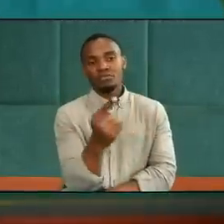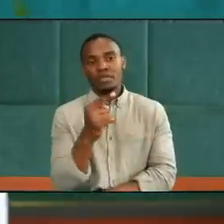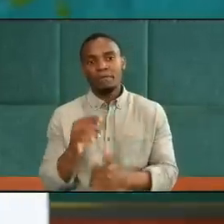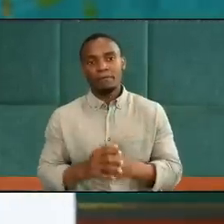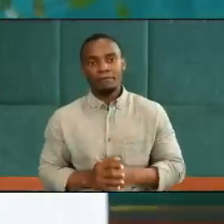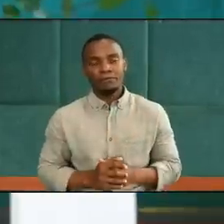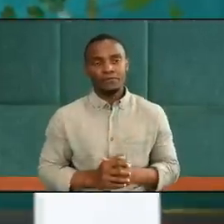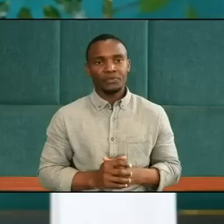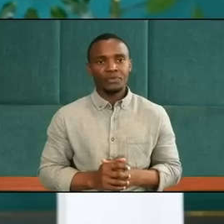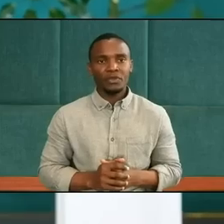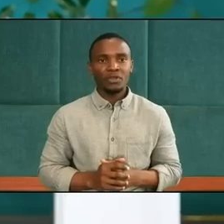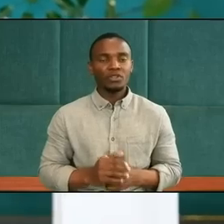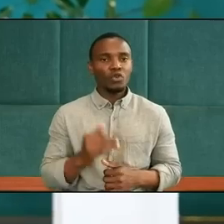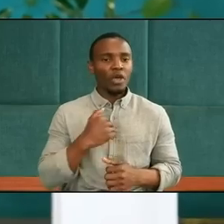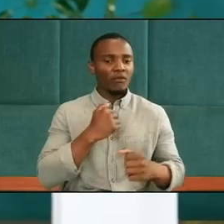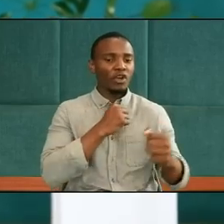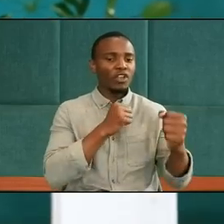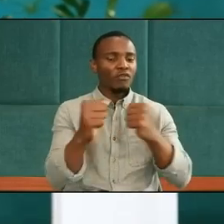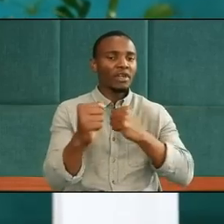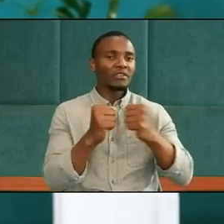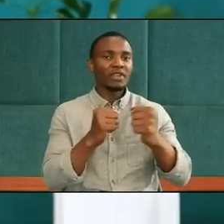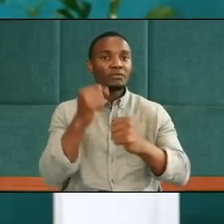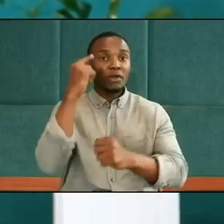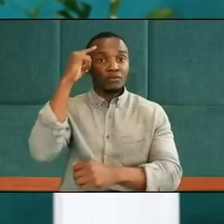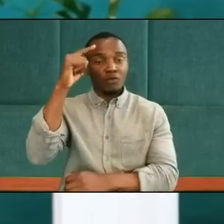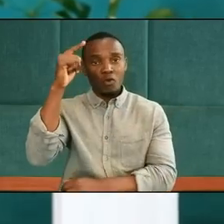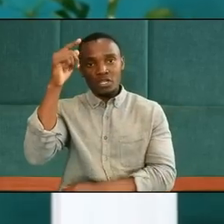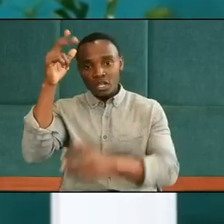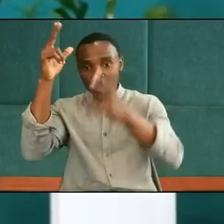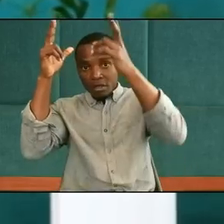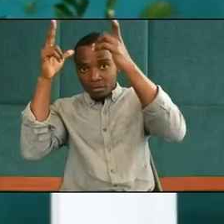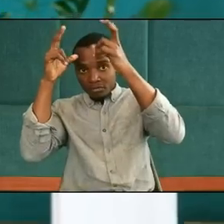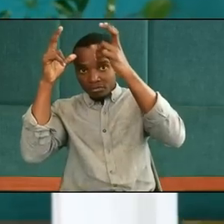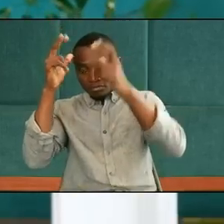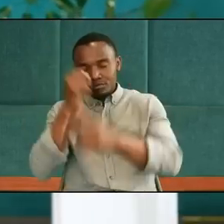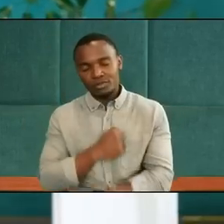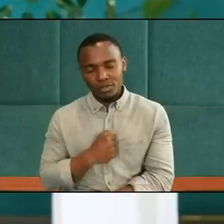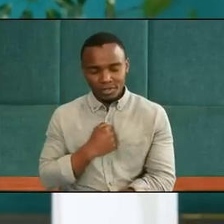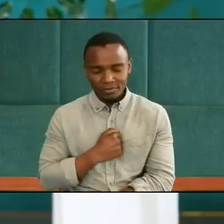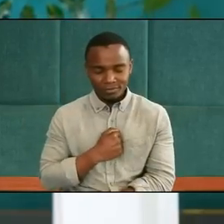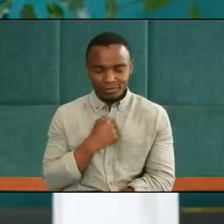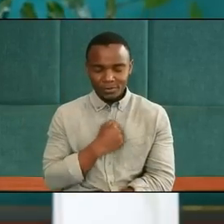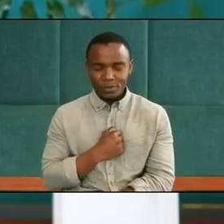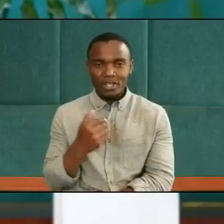Peter. The devil not giving up and God not giving in.